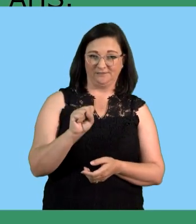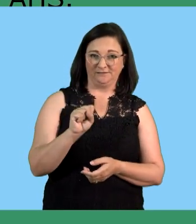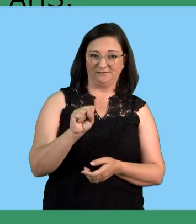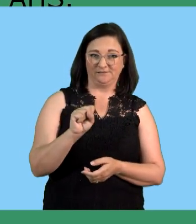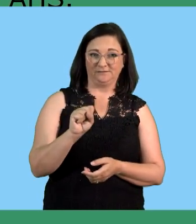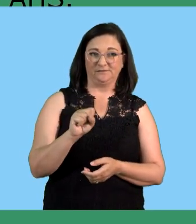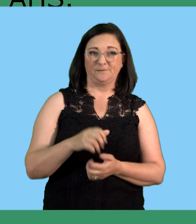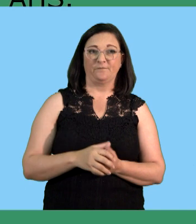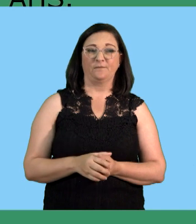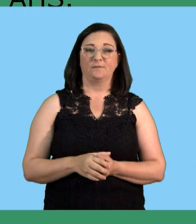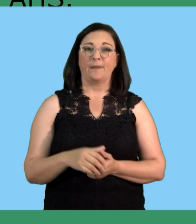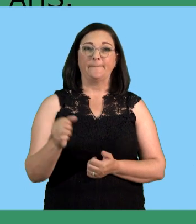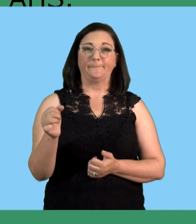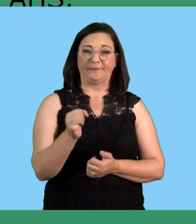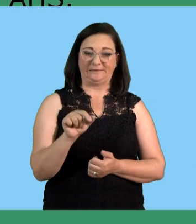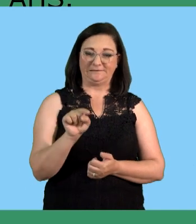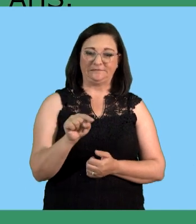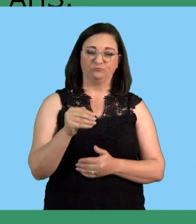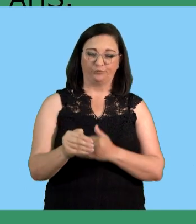The placement procedure.